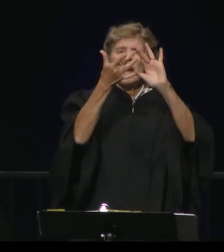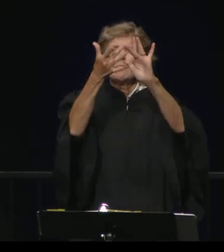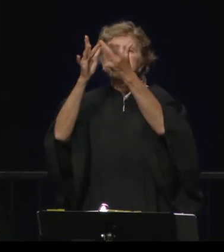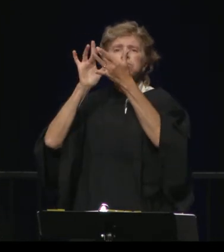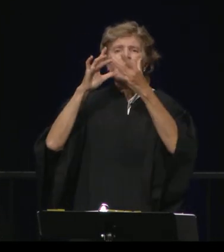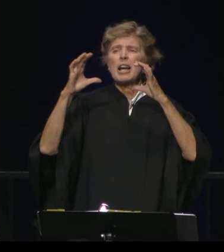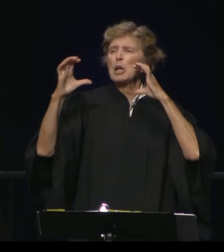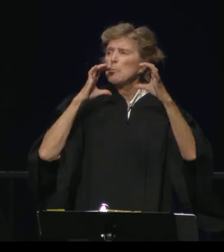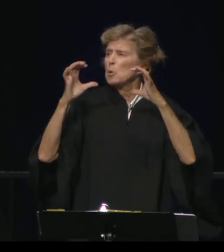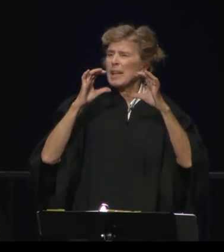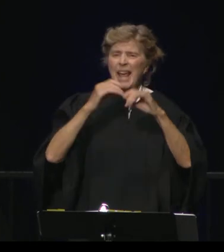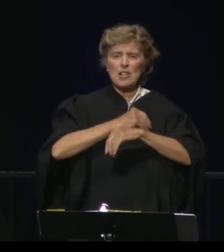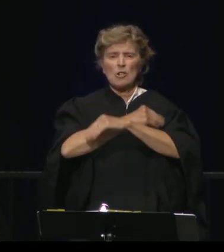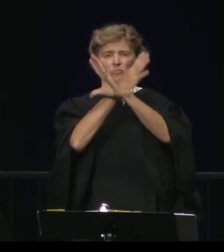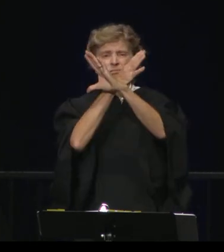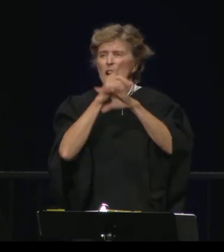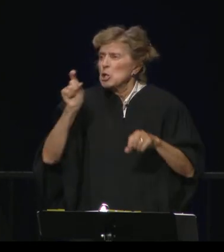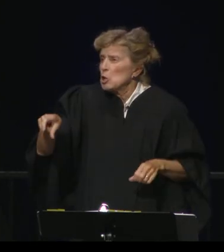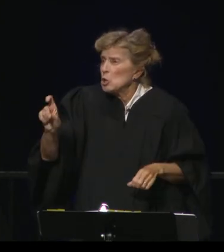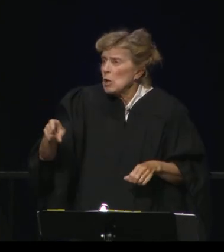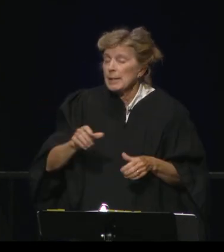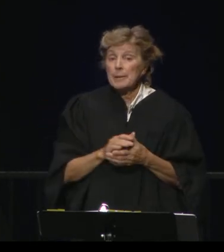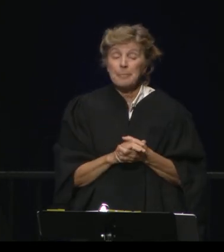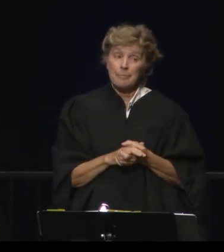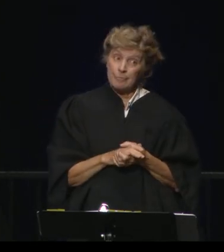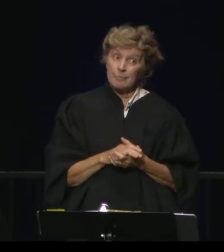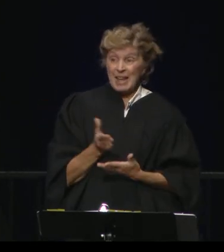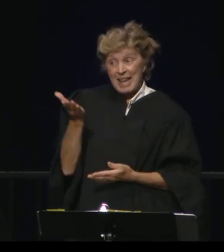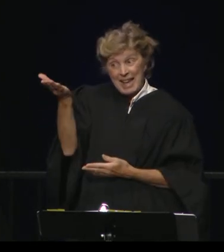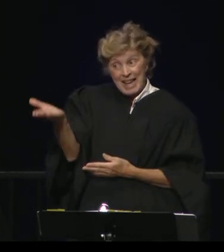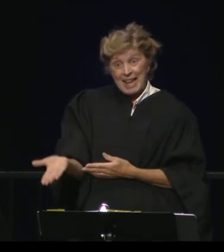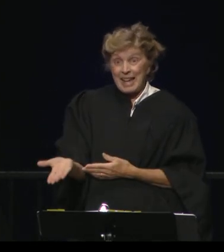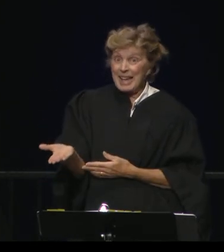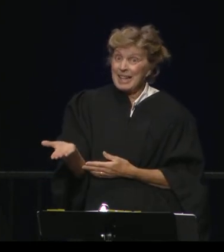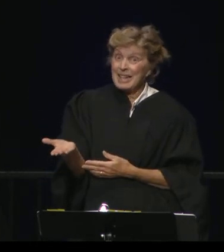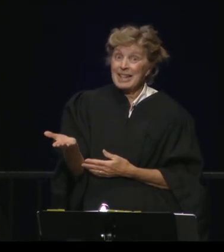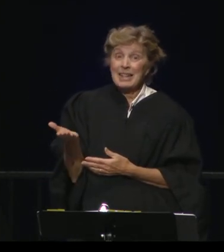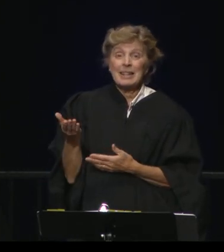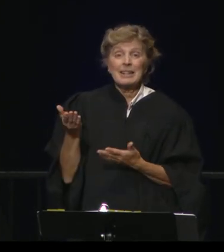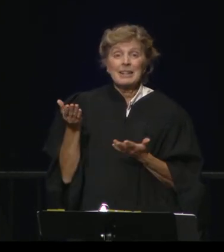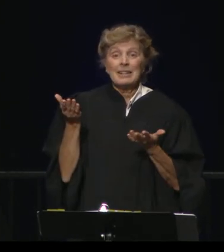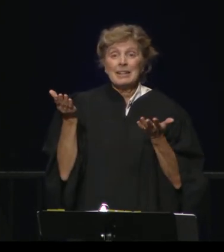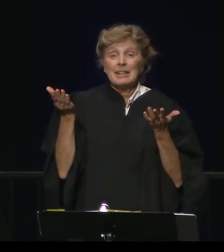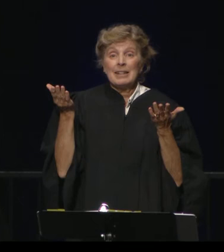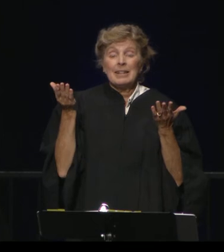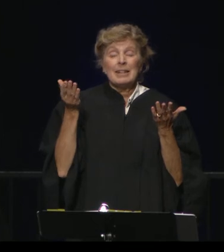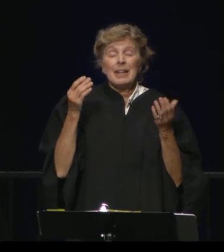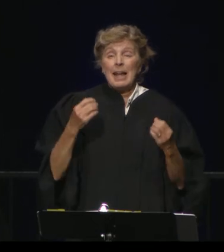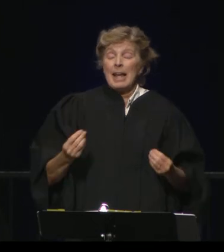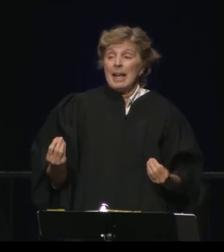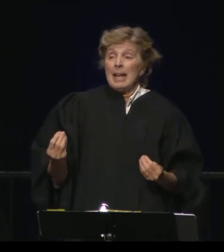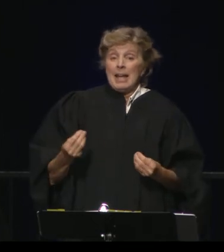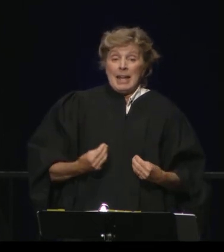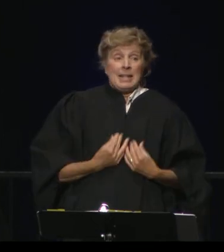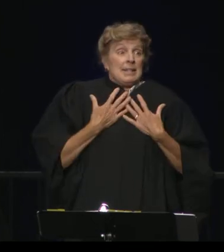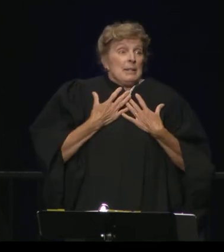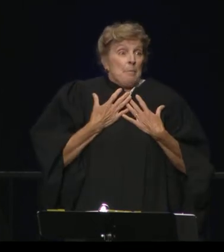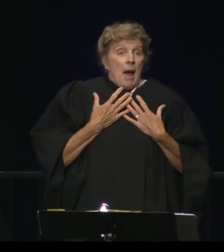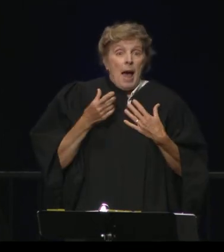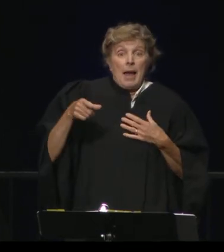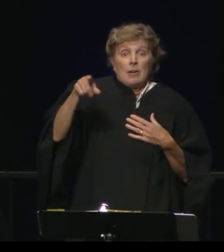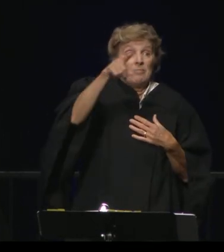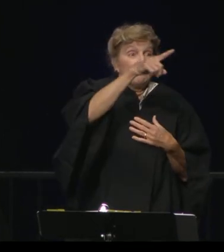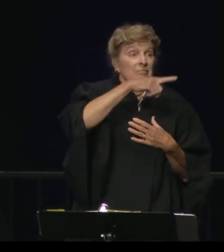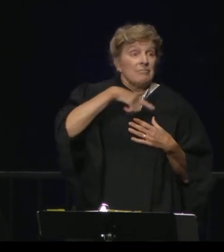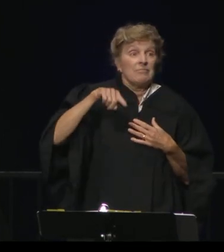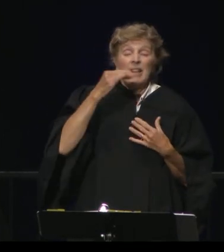communication. I've always said that Chief Justice Strathy serves as an inspiration to anyone committed to